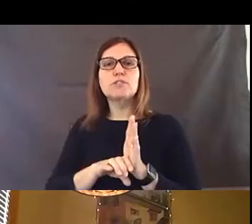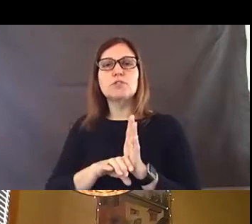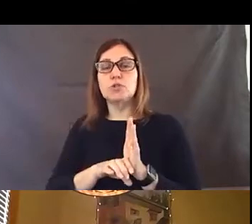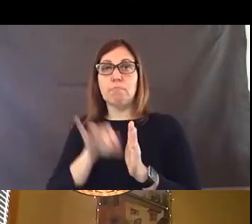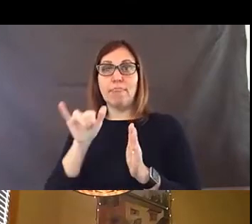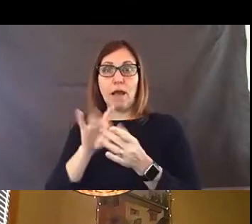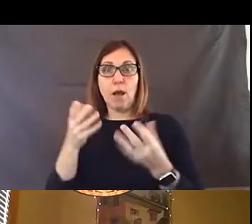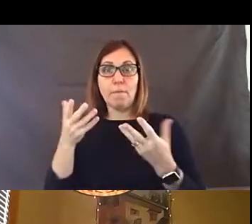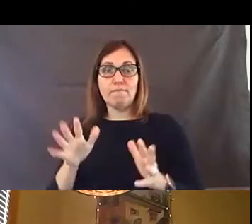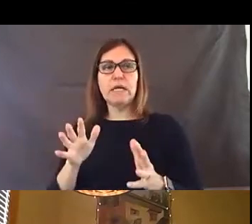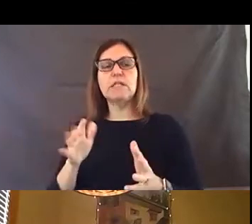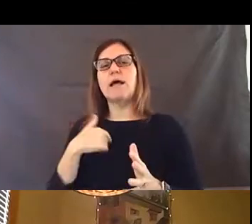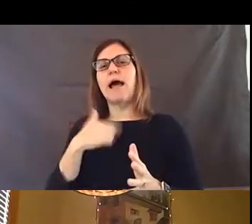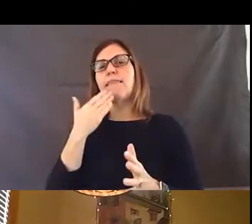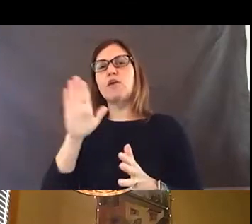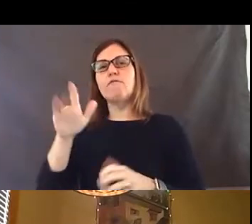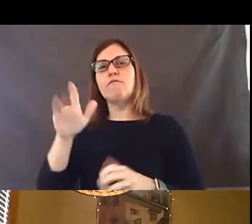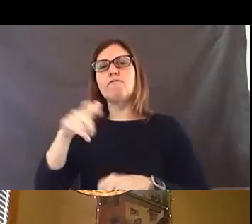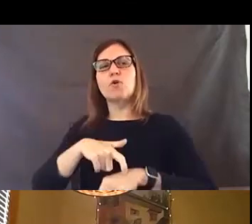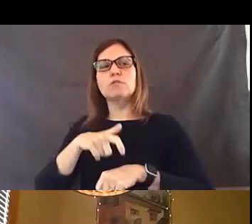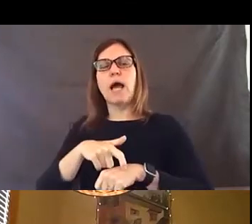yield.